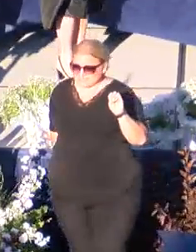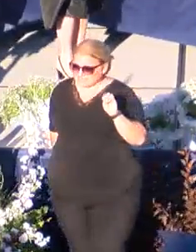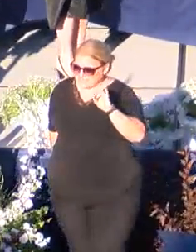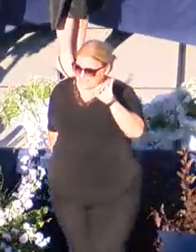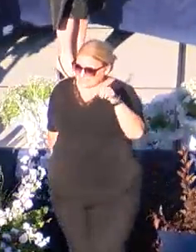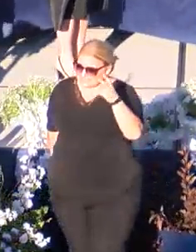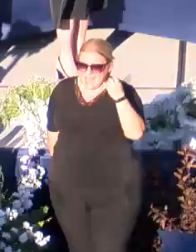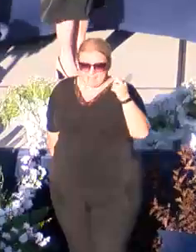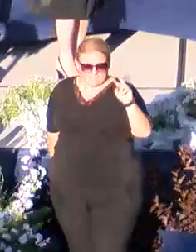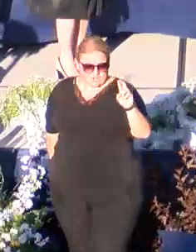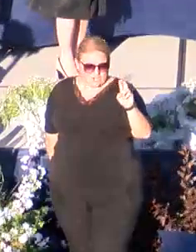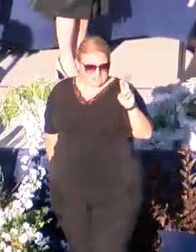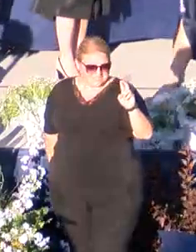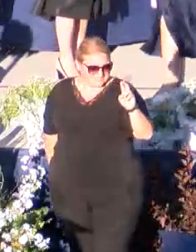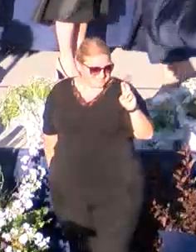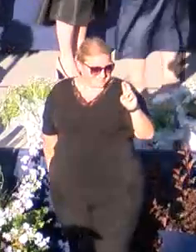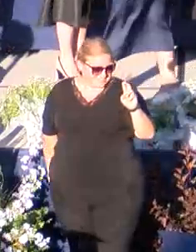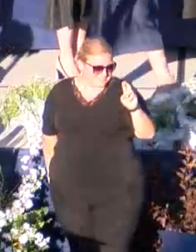Jennifer Magana.